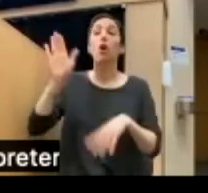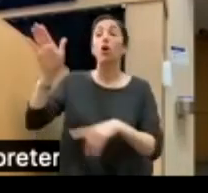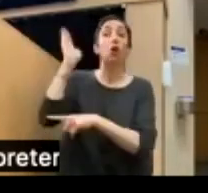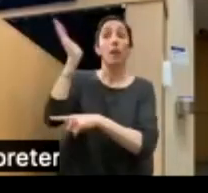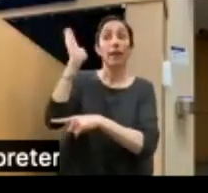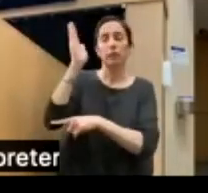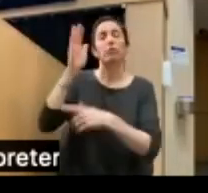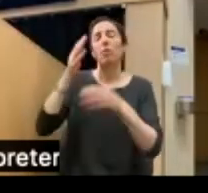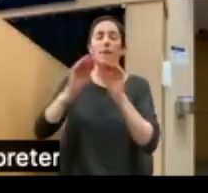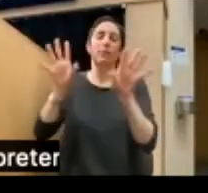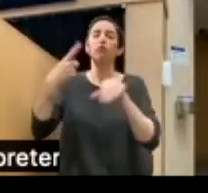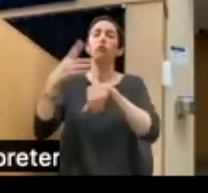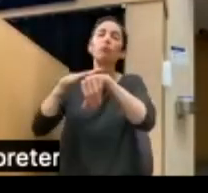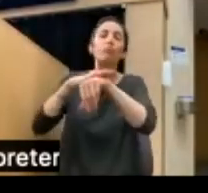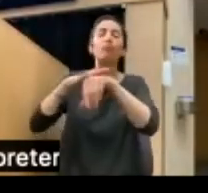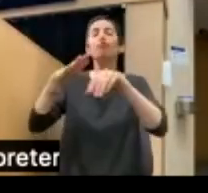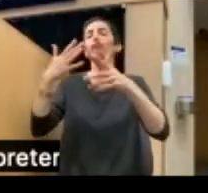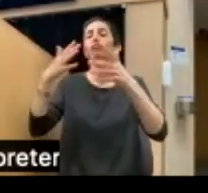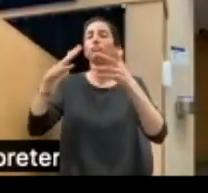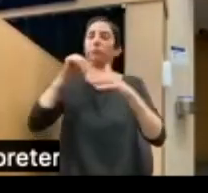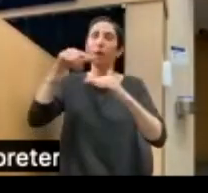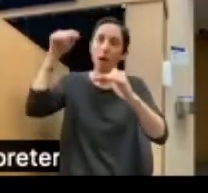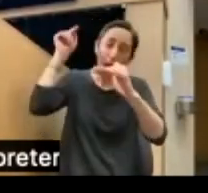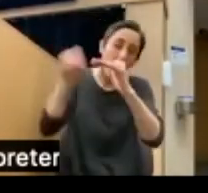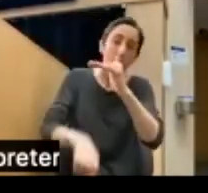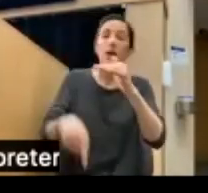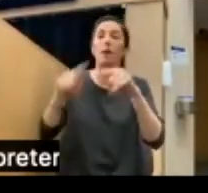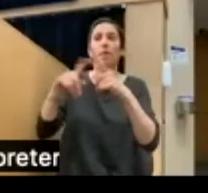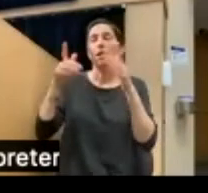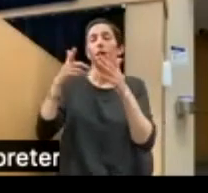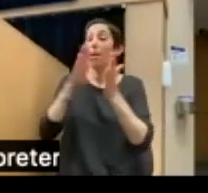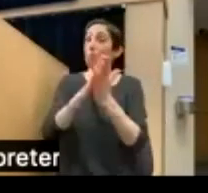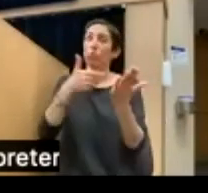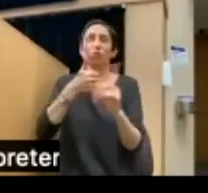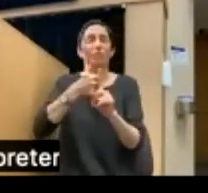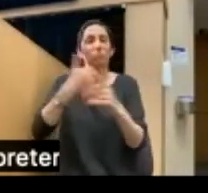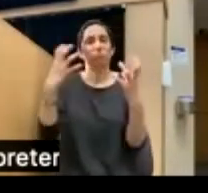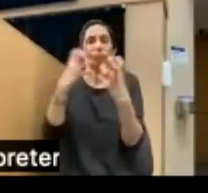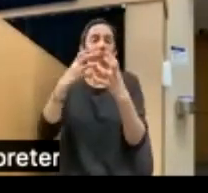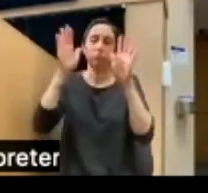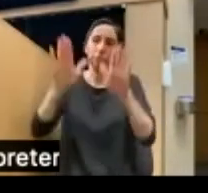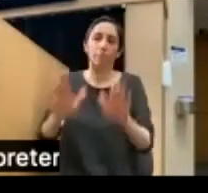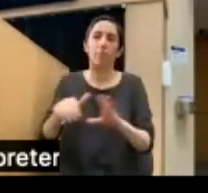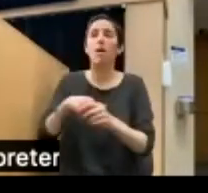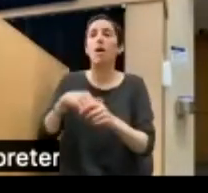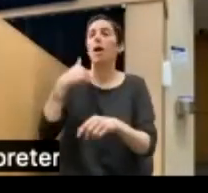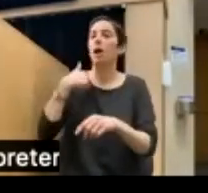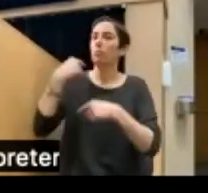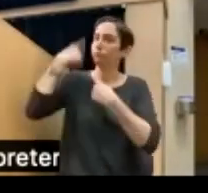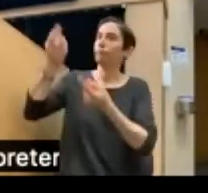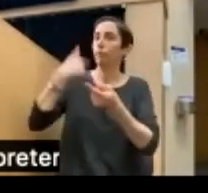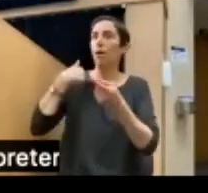obviously it's excellent. And I've been a proponent of the kindness for a while. I